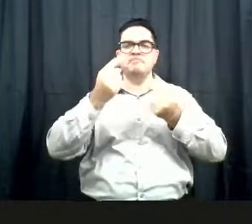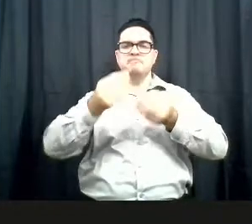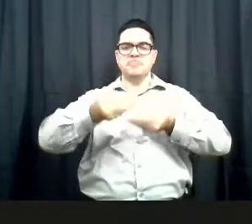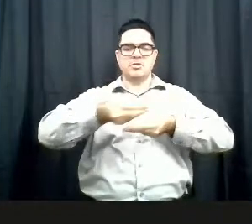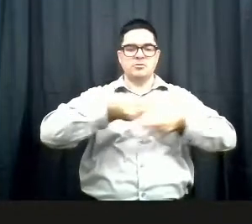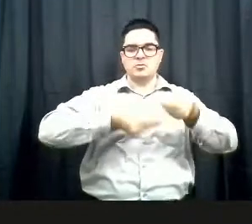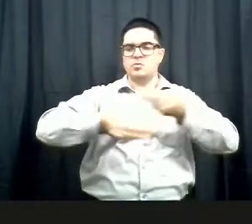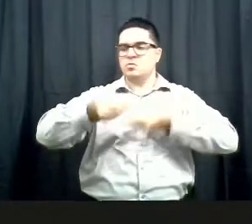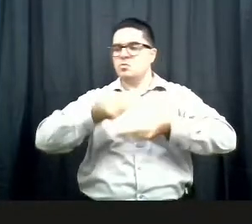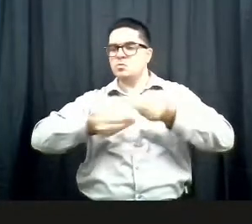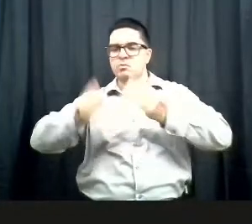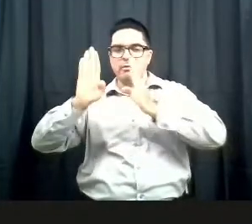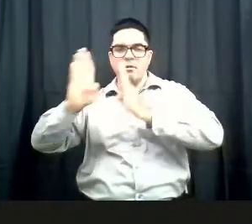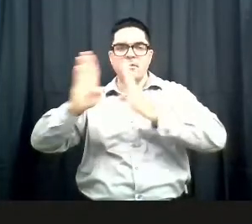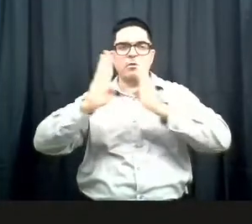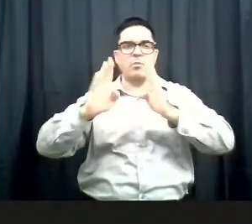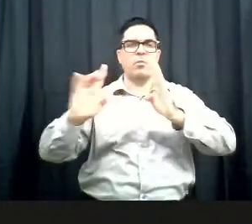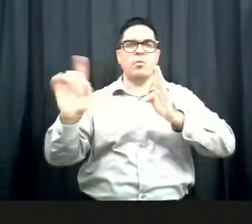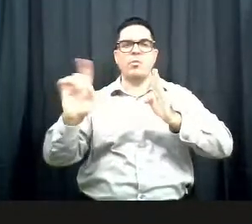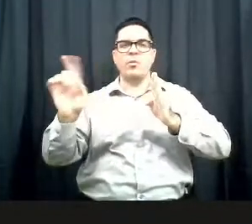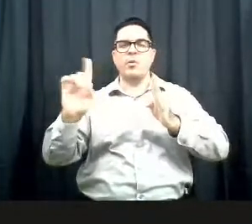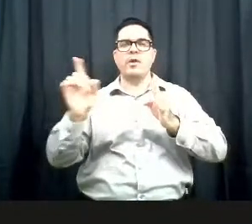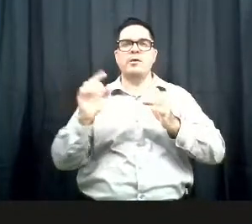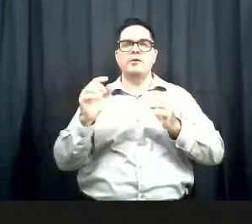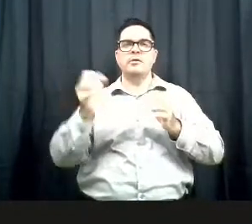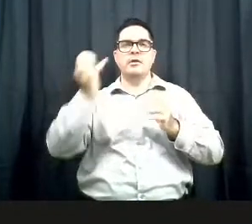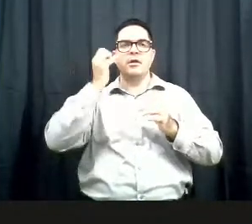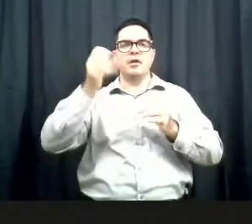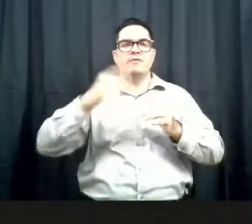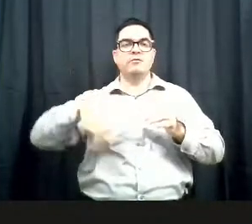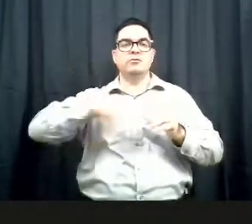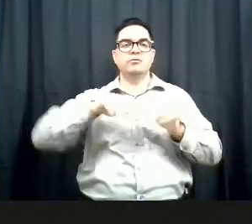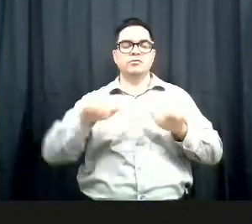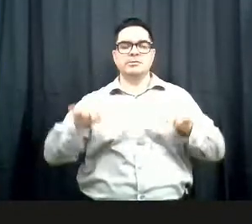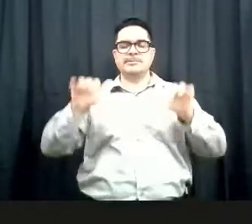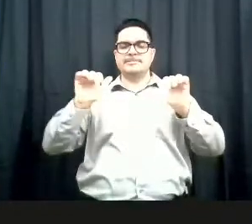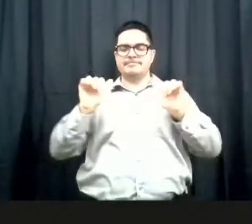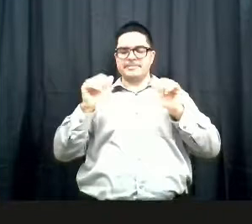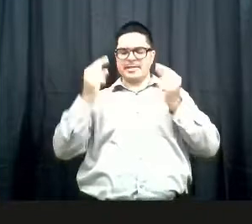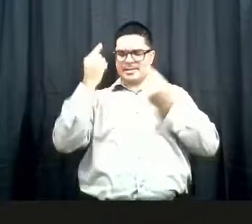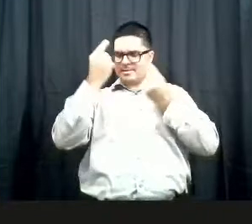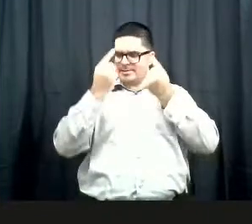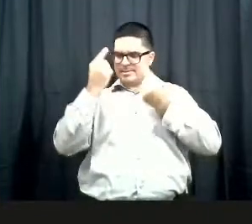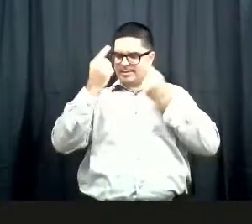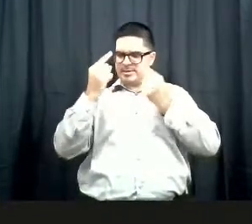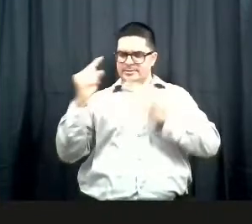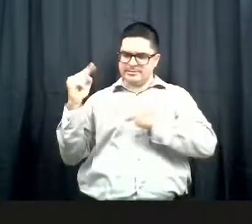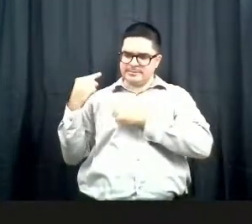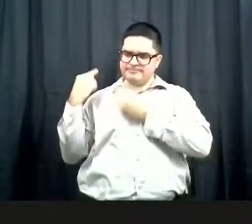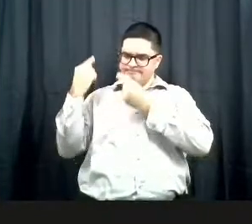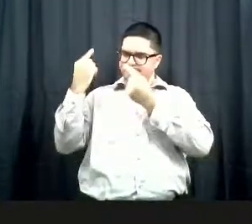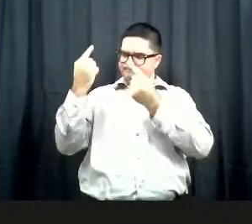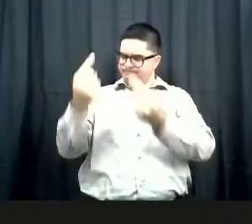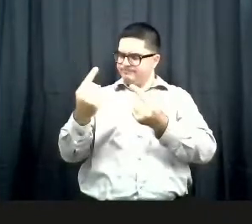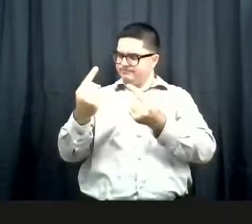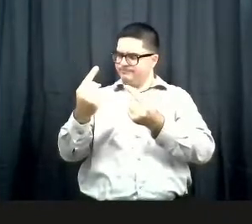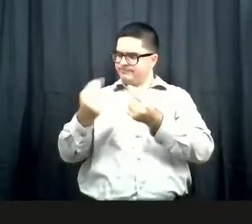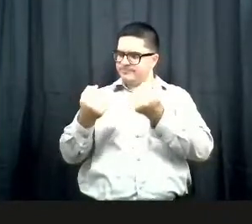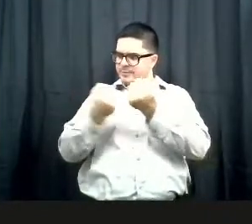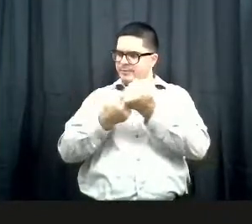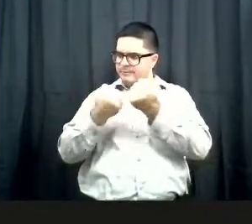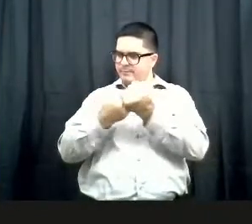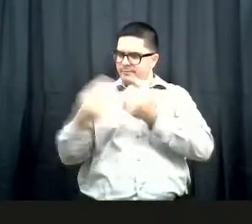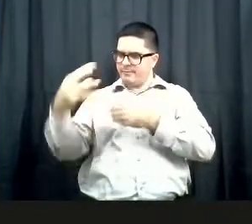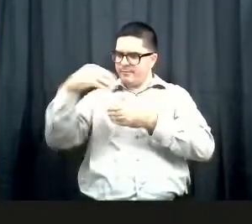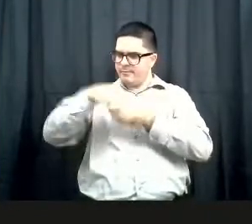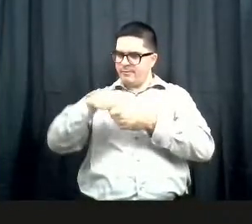go. But when we step back and we think about our time here, if the board had not chosen to go into Title